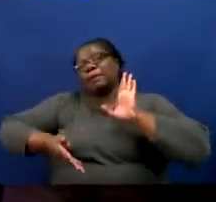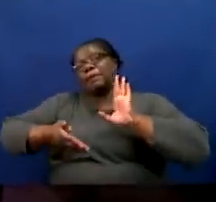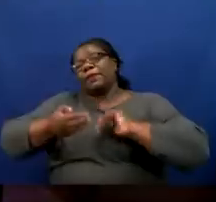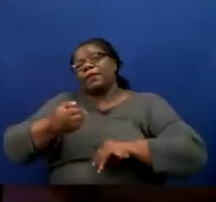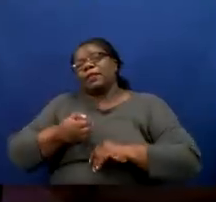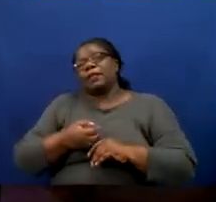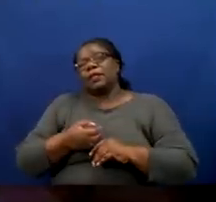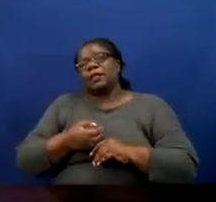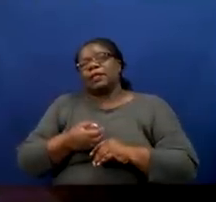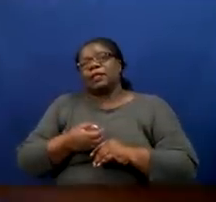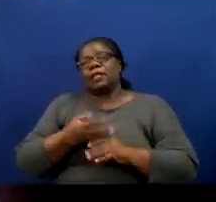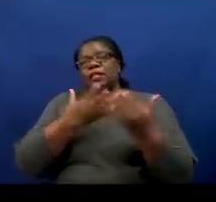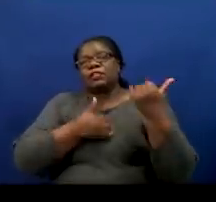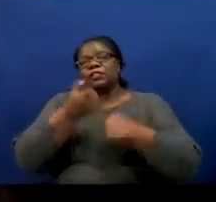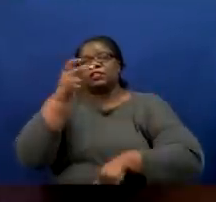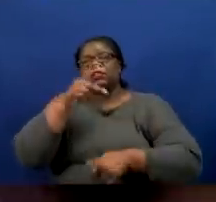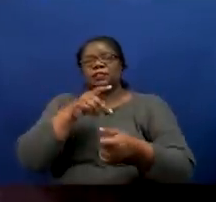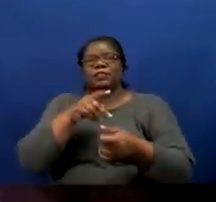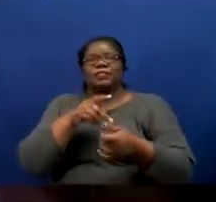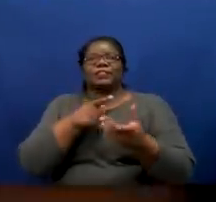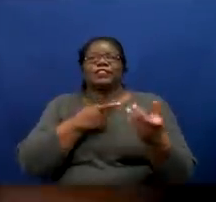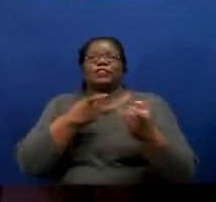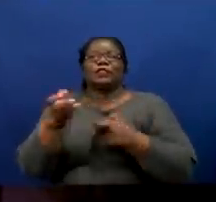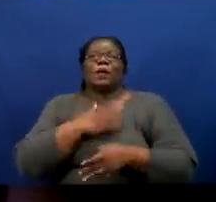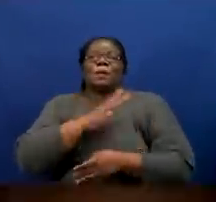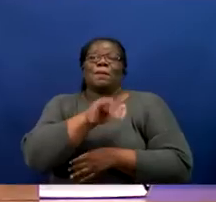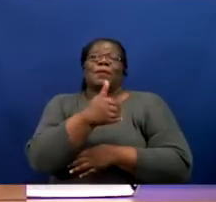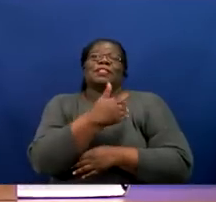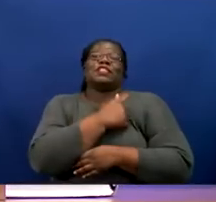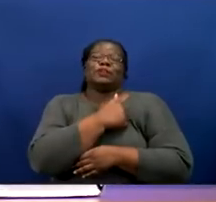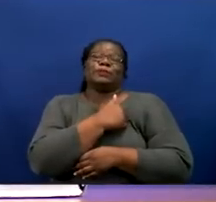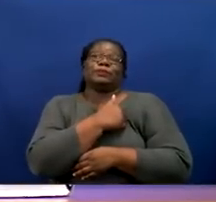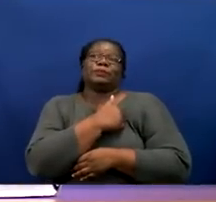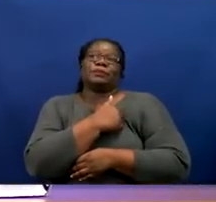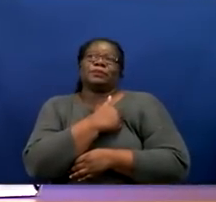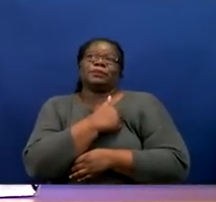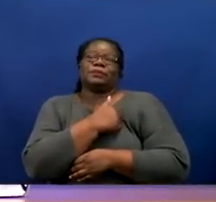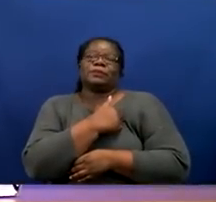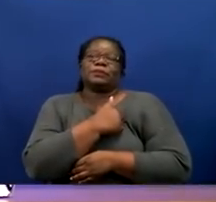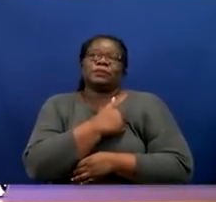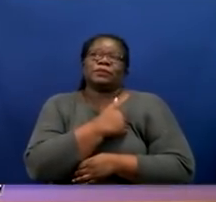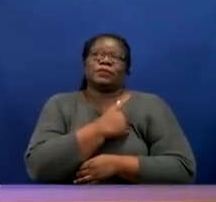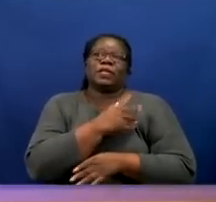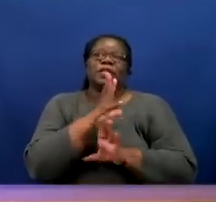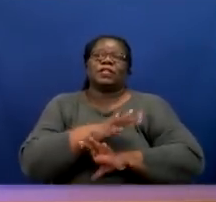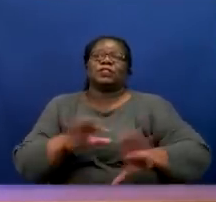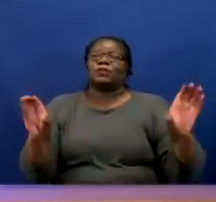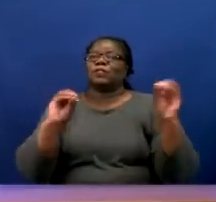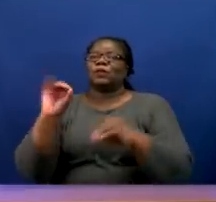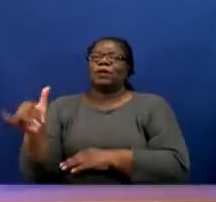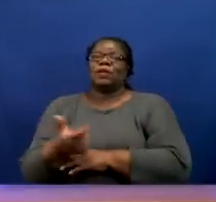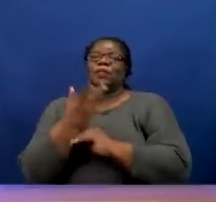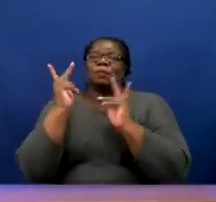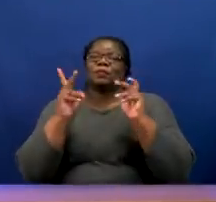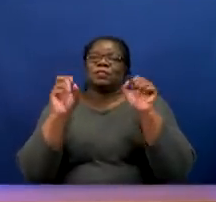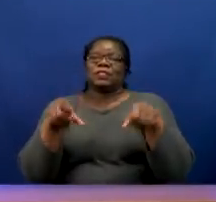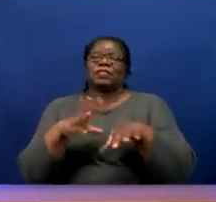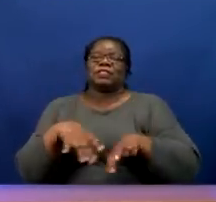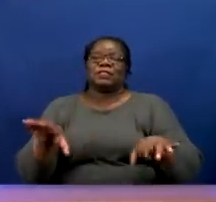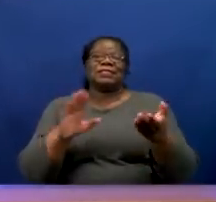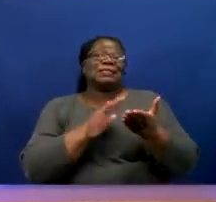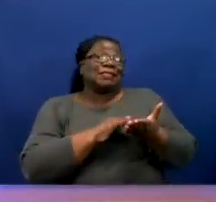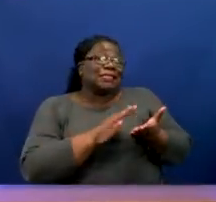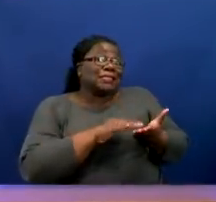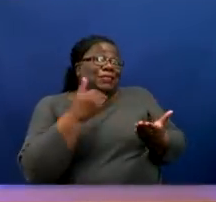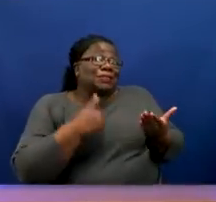He's the physician of my soul. He's the bishop of my soul. He is able to do what nobody else can do. So please excuse